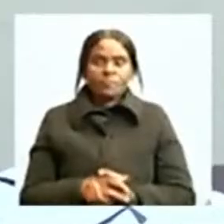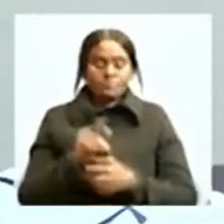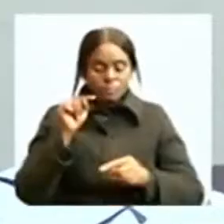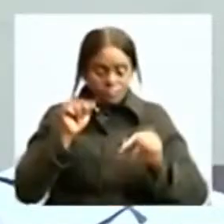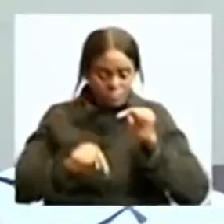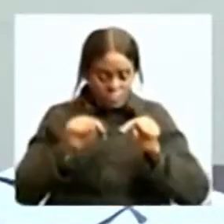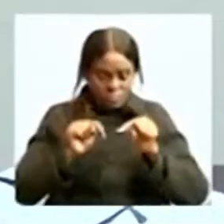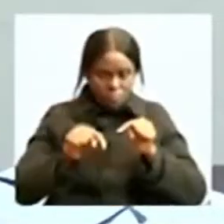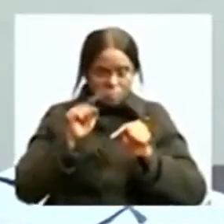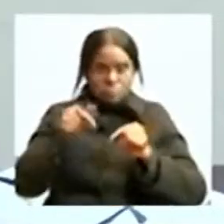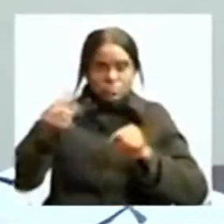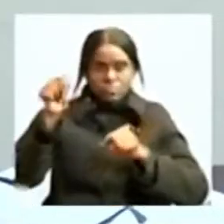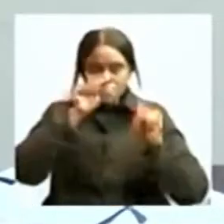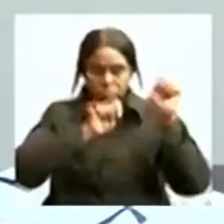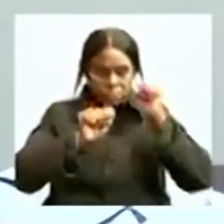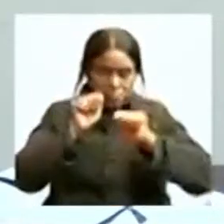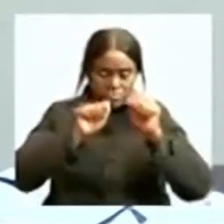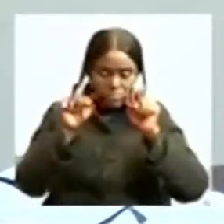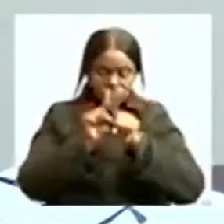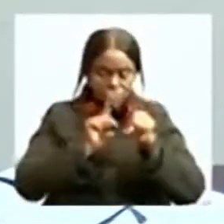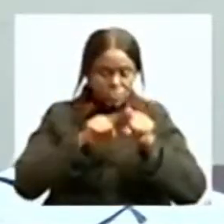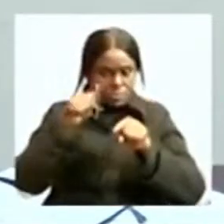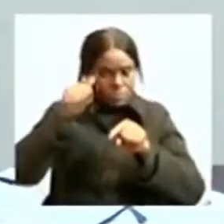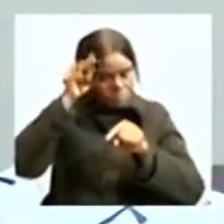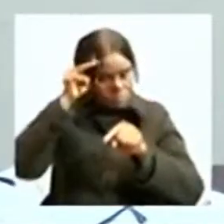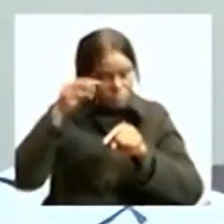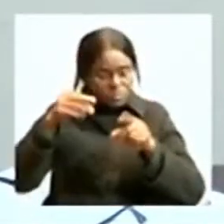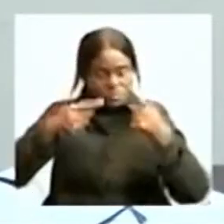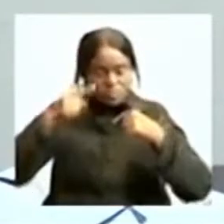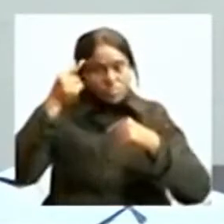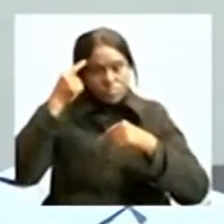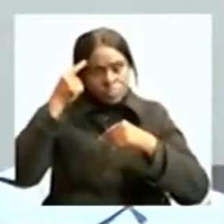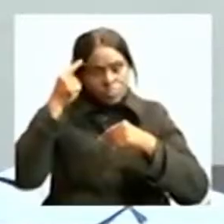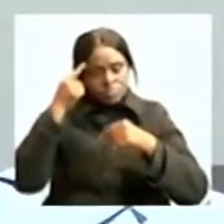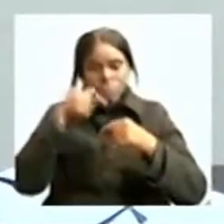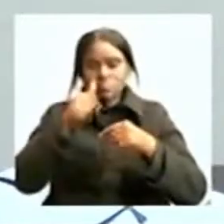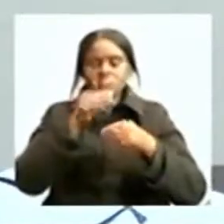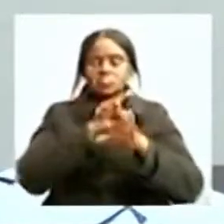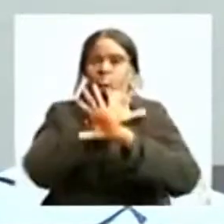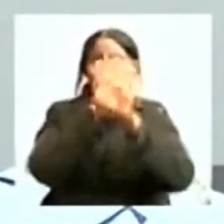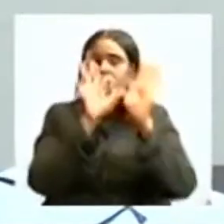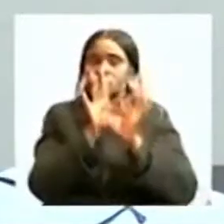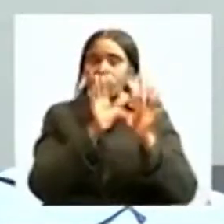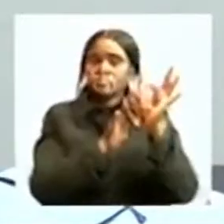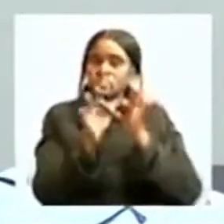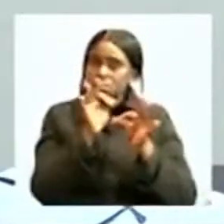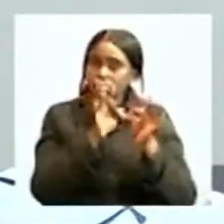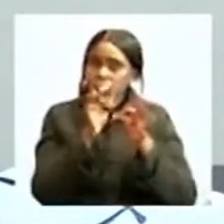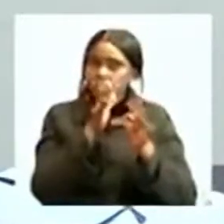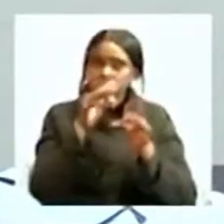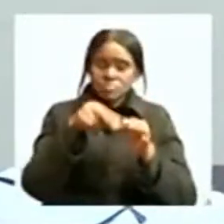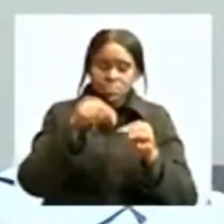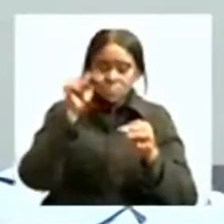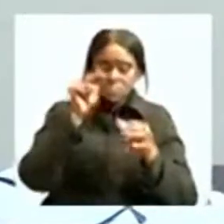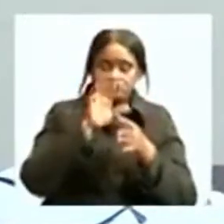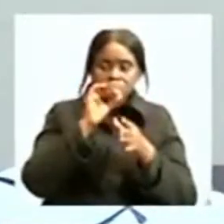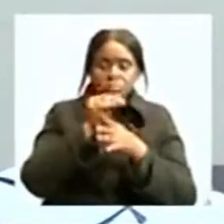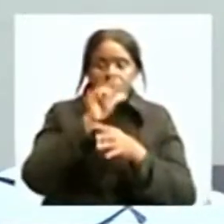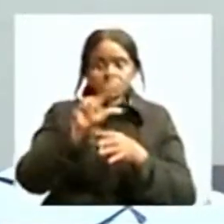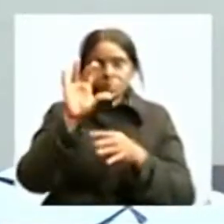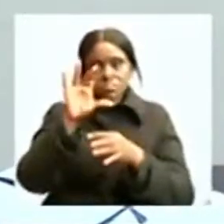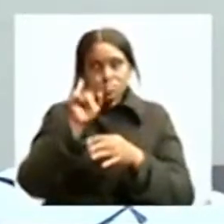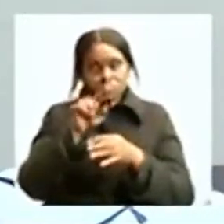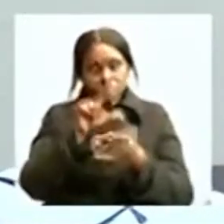Recently you were on a tour and the Minister of Local Government, Honorable Sialubaro, made it a point clear in should be Northern Onwapula